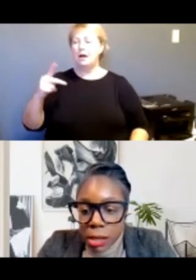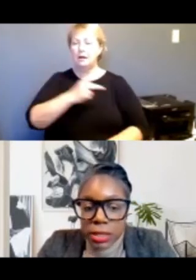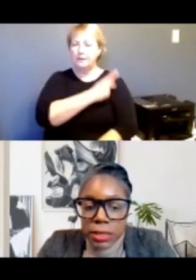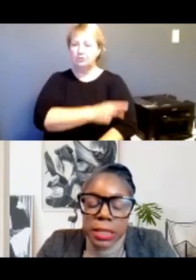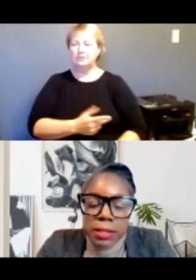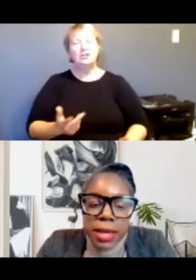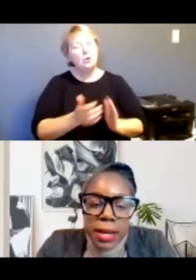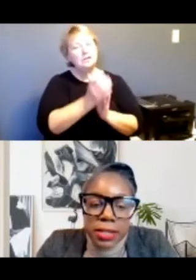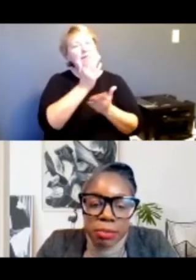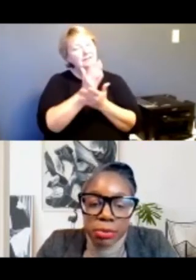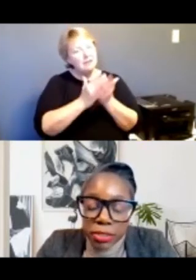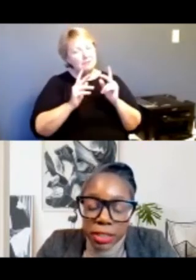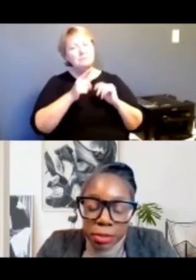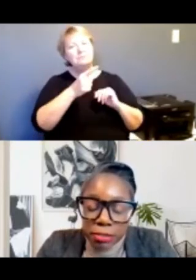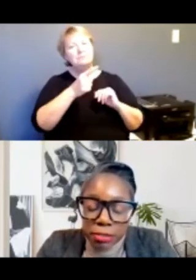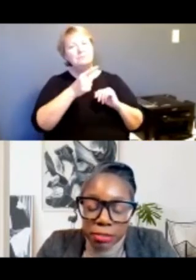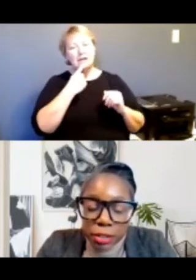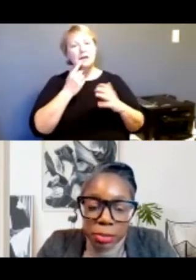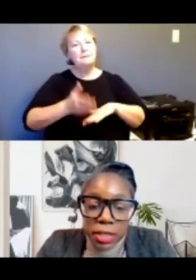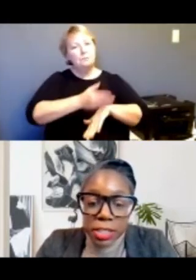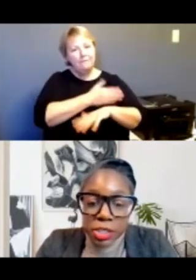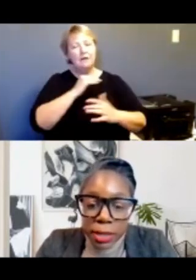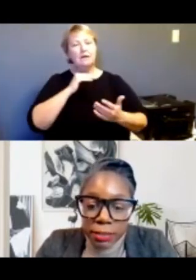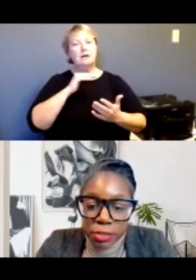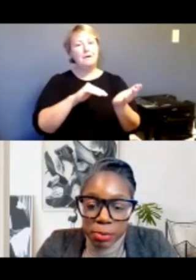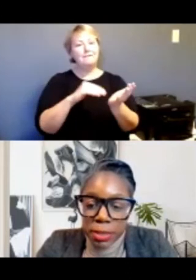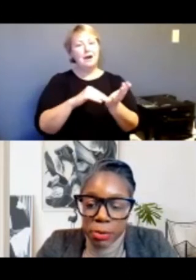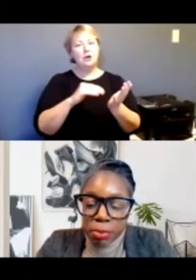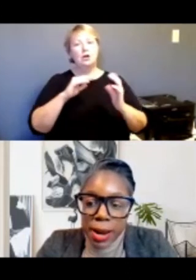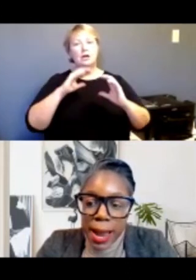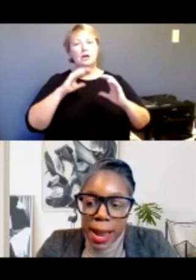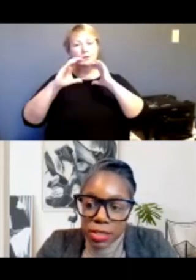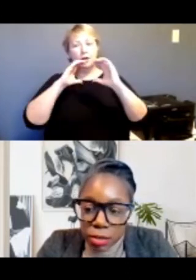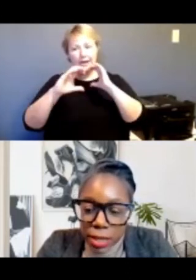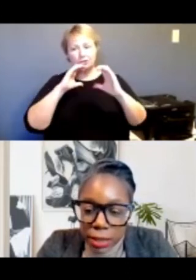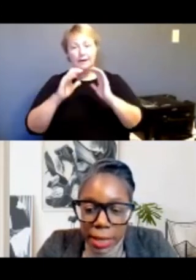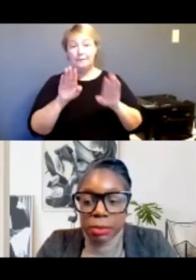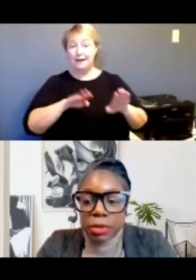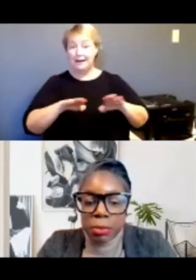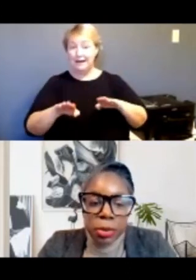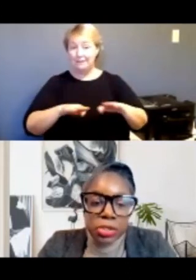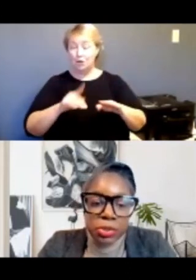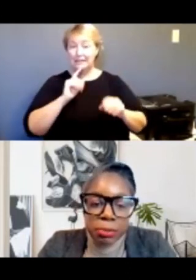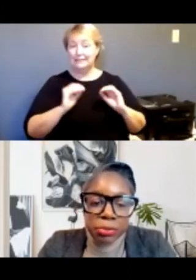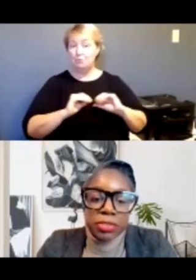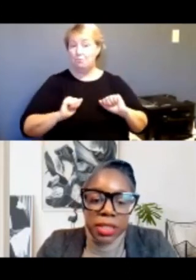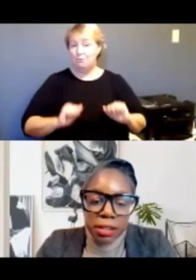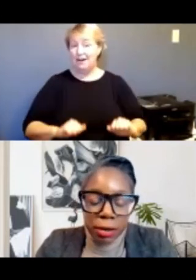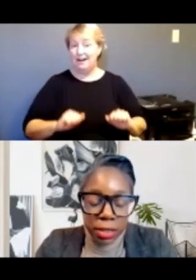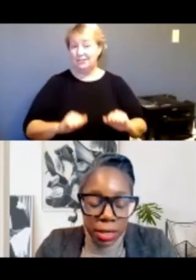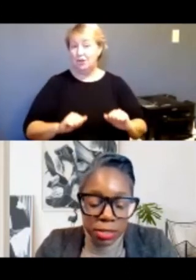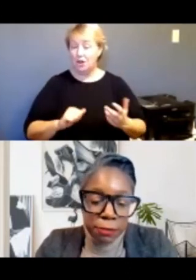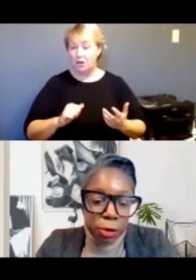scholars contend that improving provider communication behaviors might be a more practical and attainable approach to improving